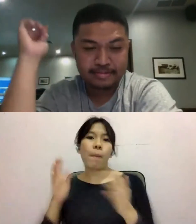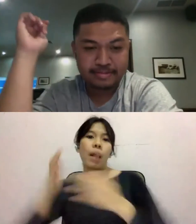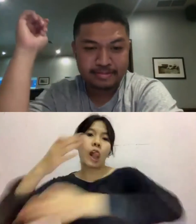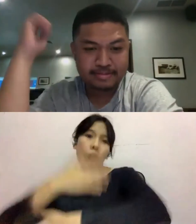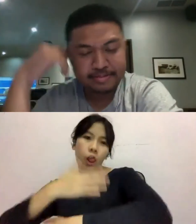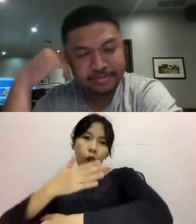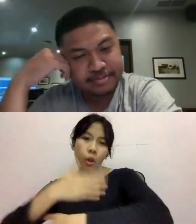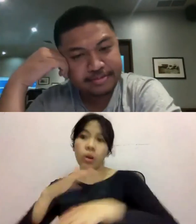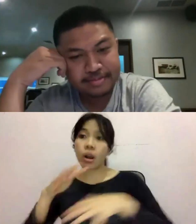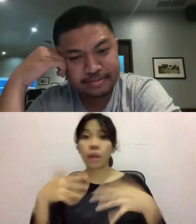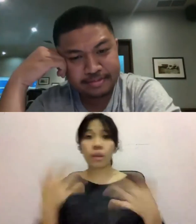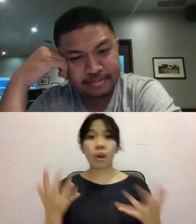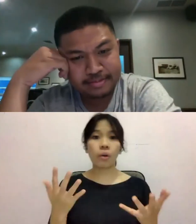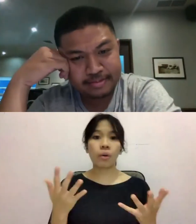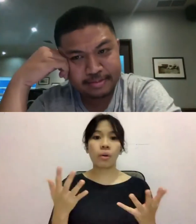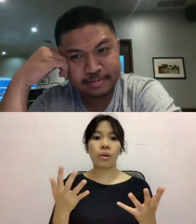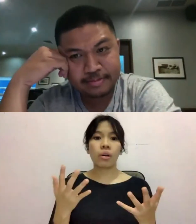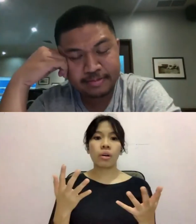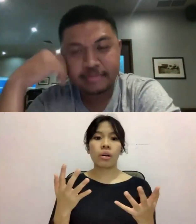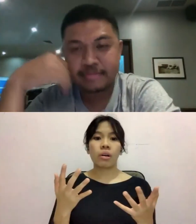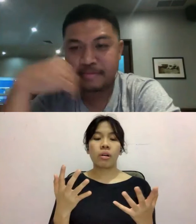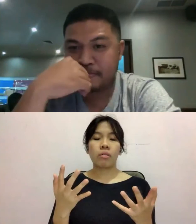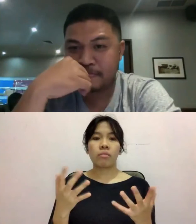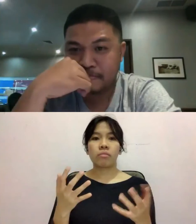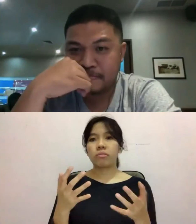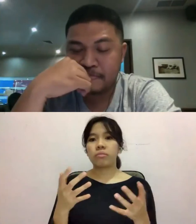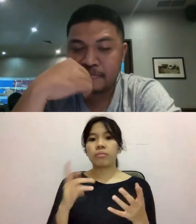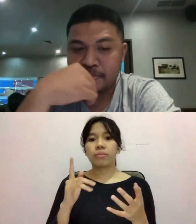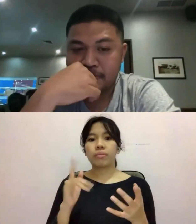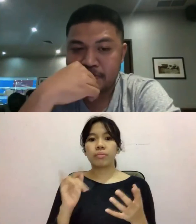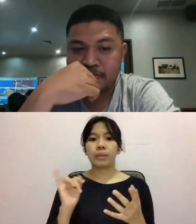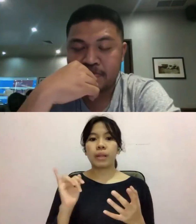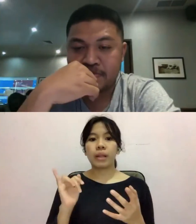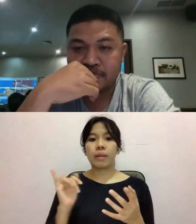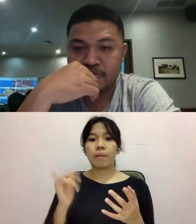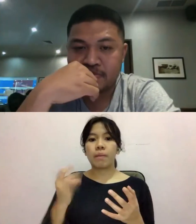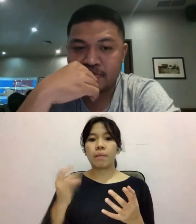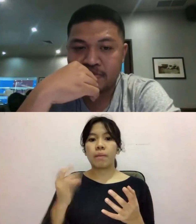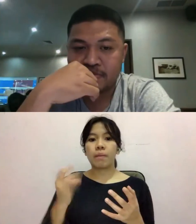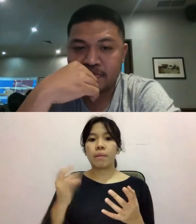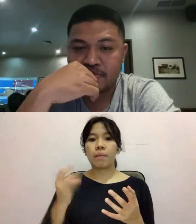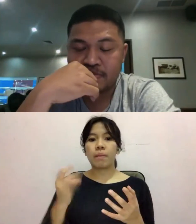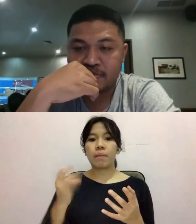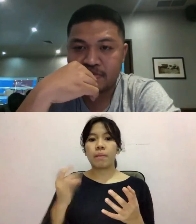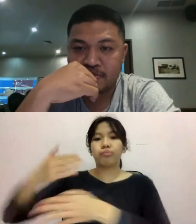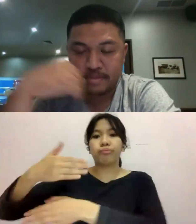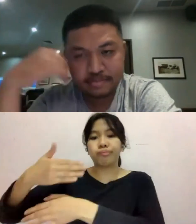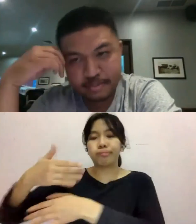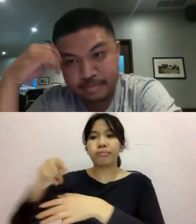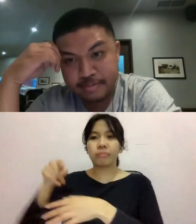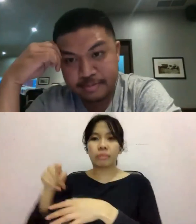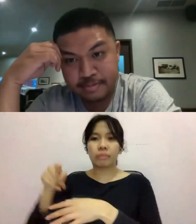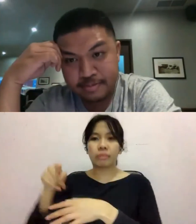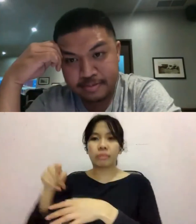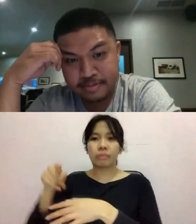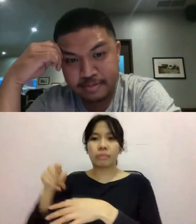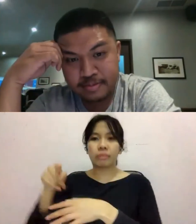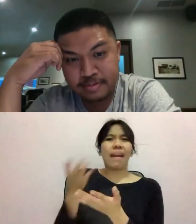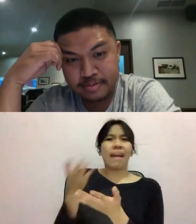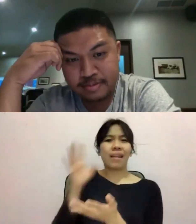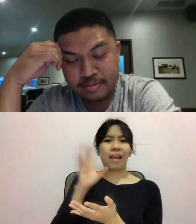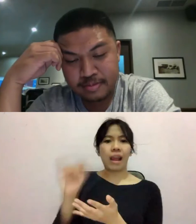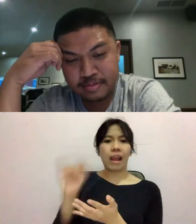that that's a gay thing to hug your fellow mates. But in different cultures, for example, like somewhere Western cultures, they